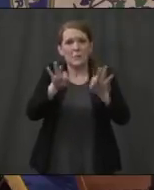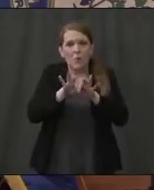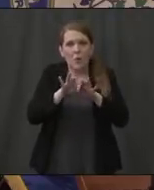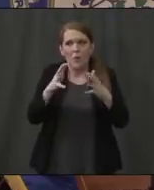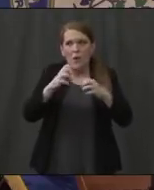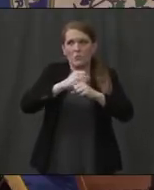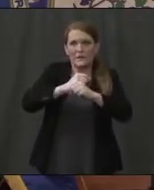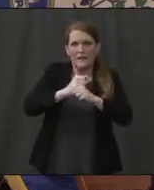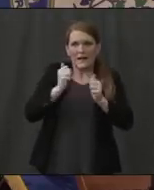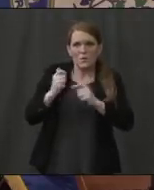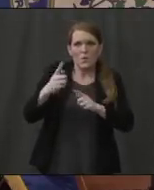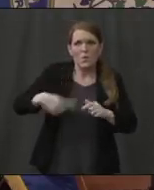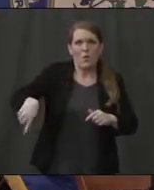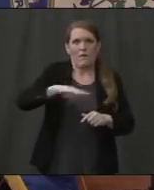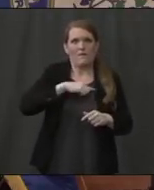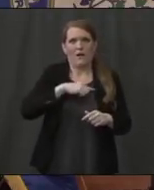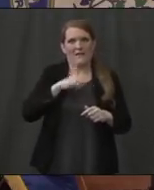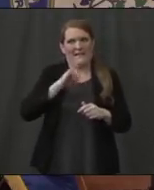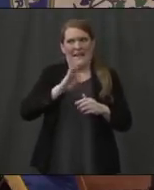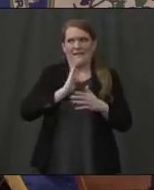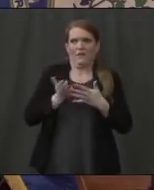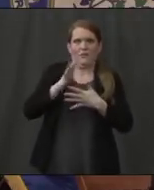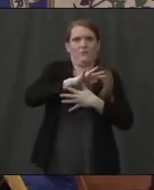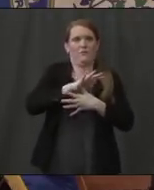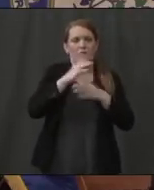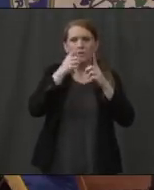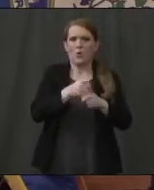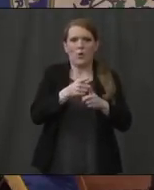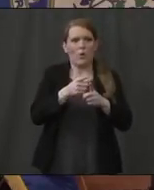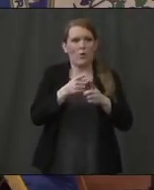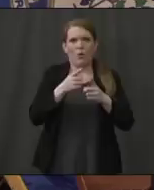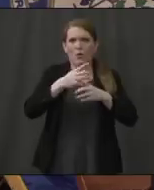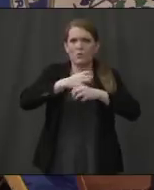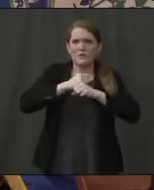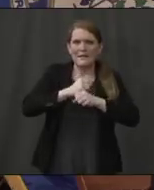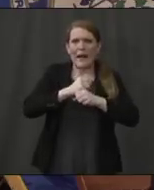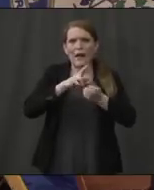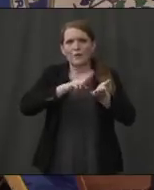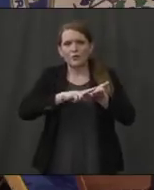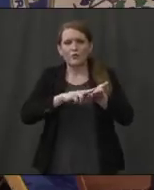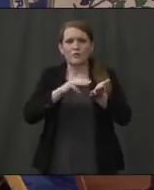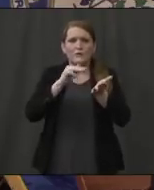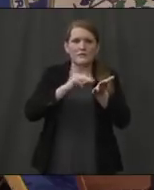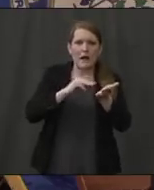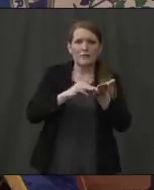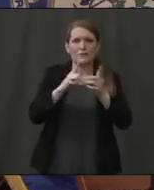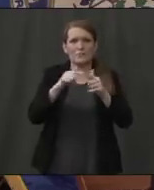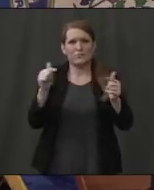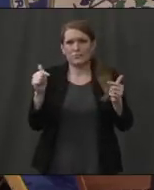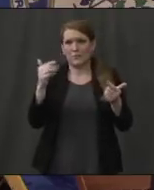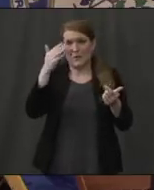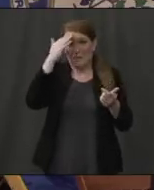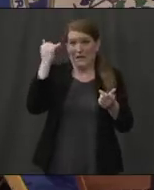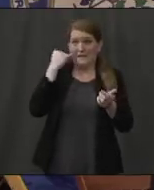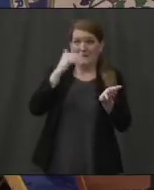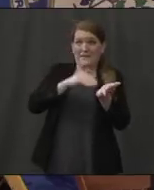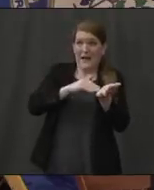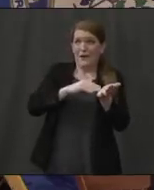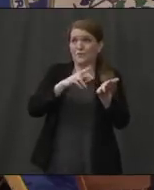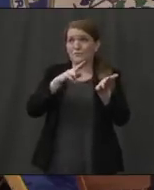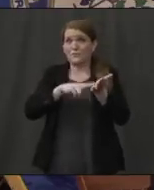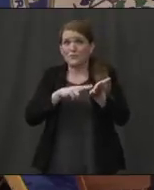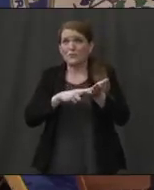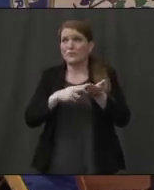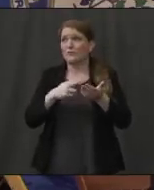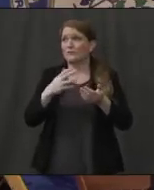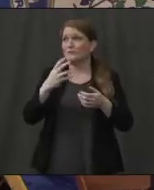as a primary goal of protecting our healthcare workers, because if our physicians, our nurses, our